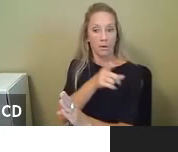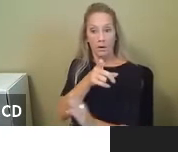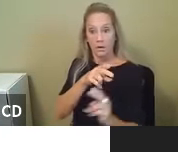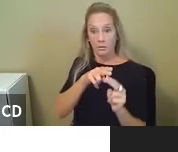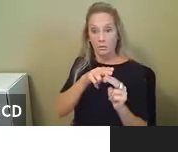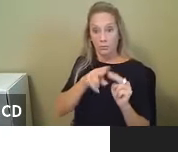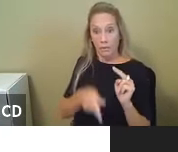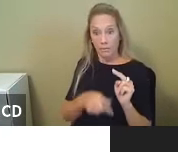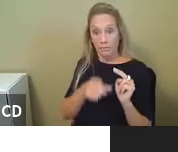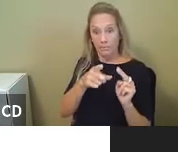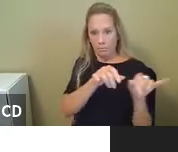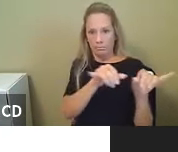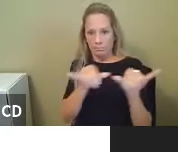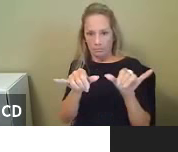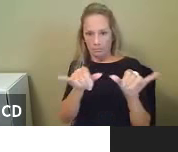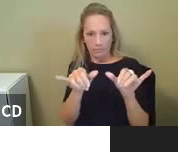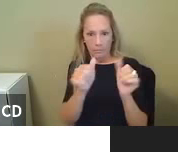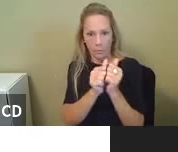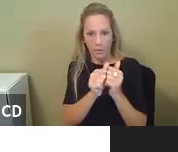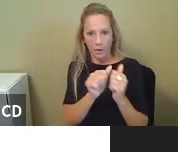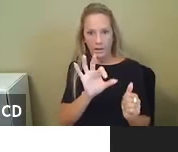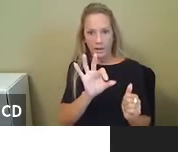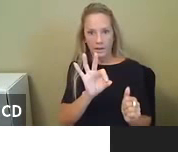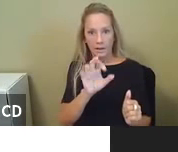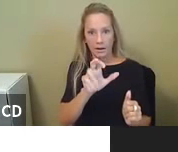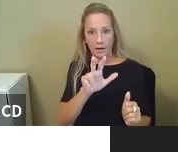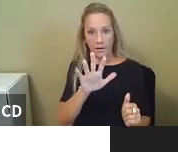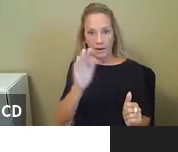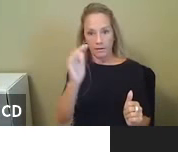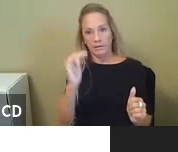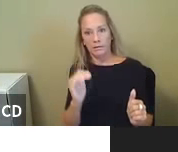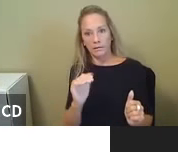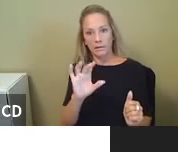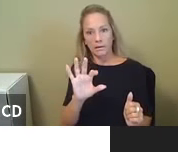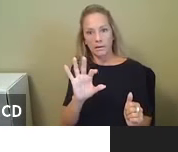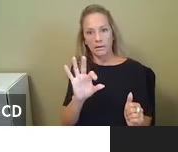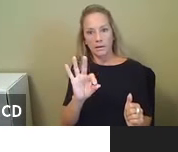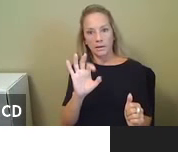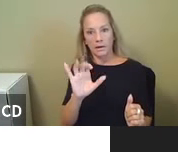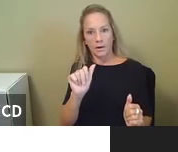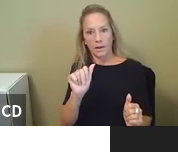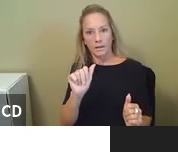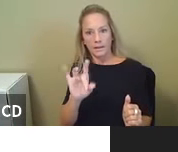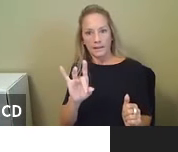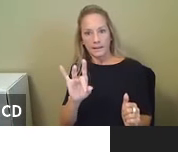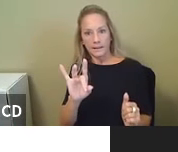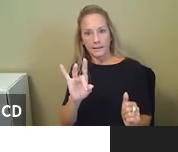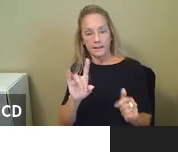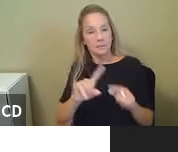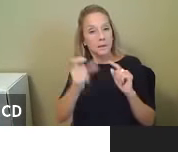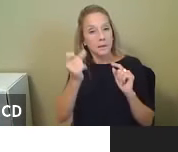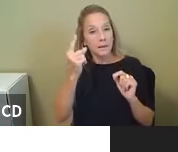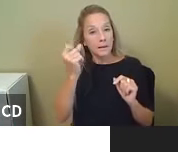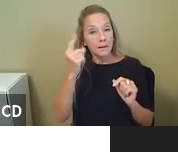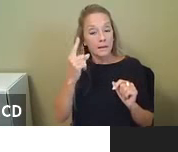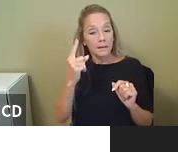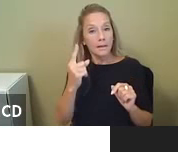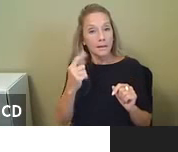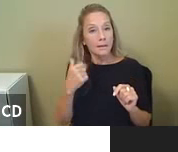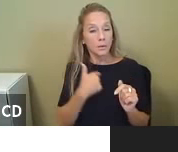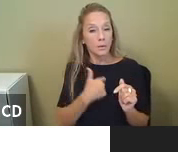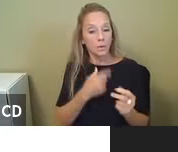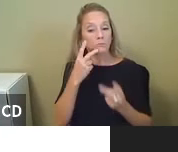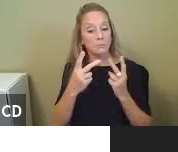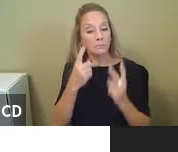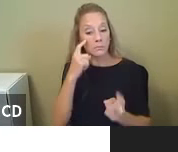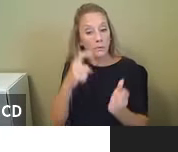really correlates with that drop from 935 to 818. But again, based on what we've seen